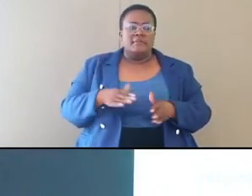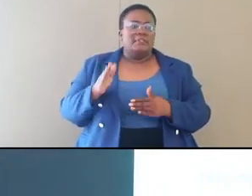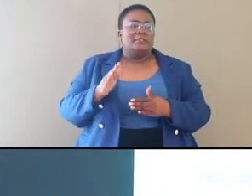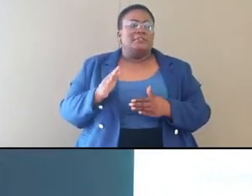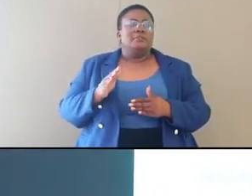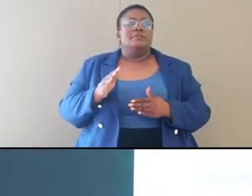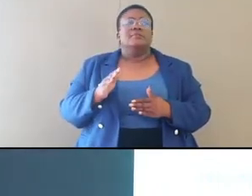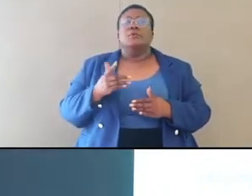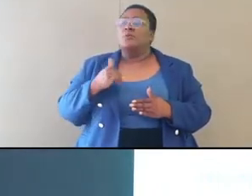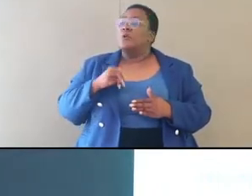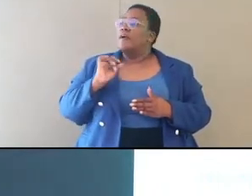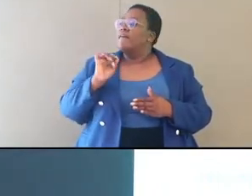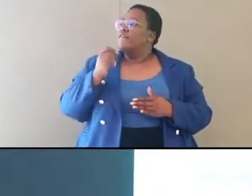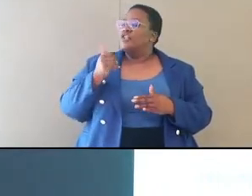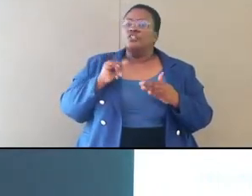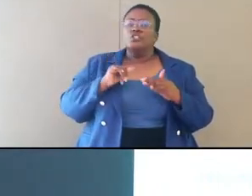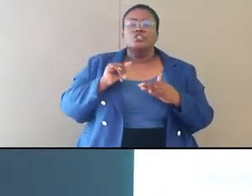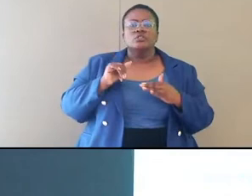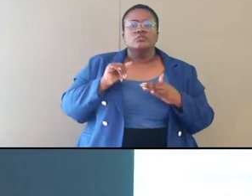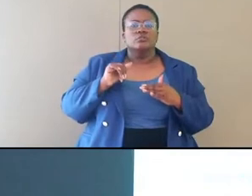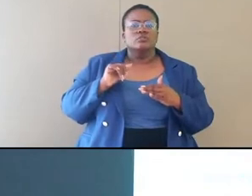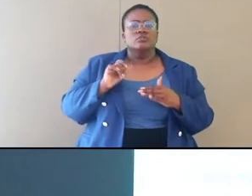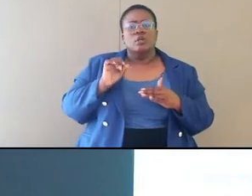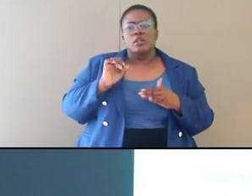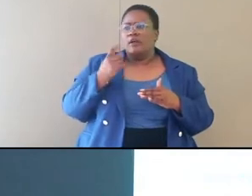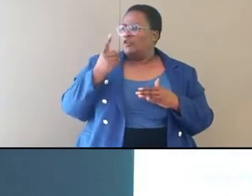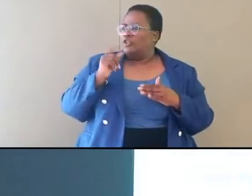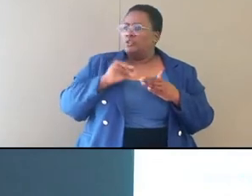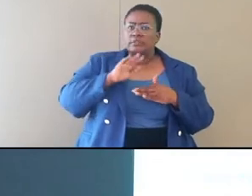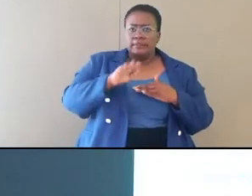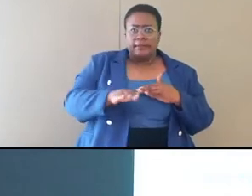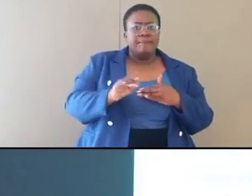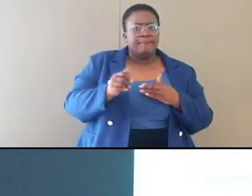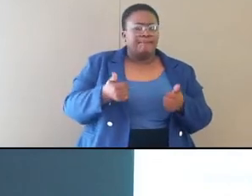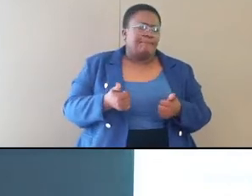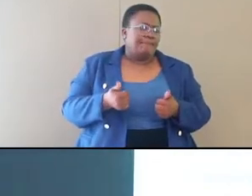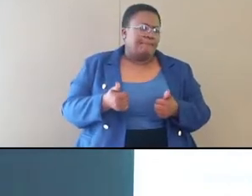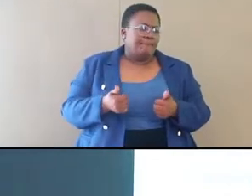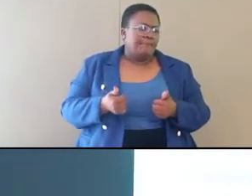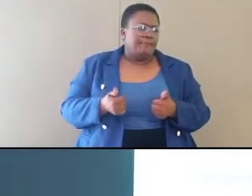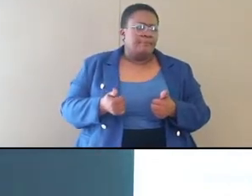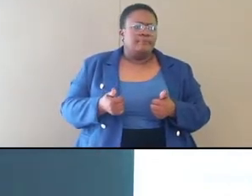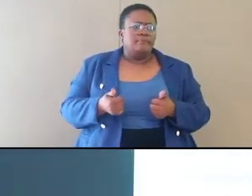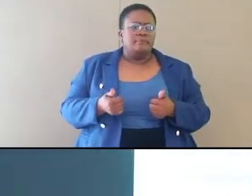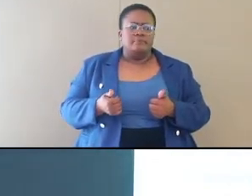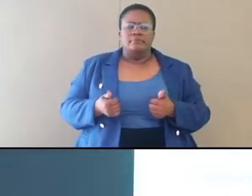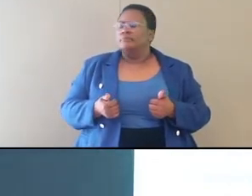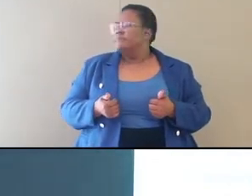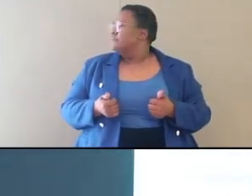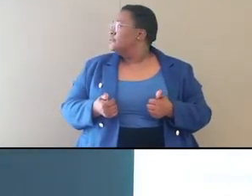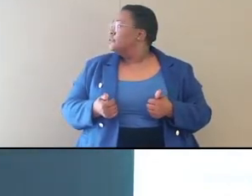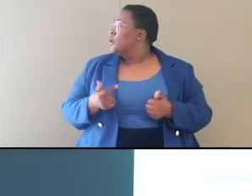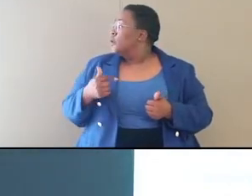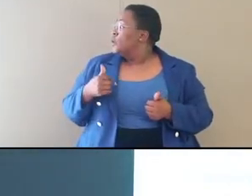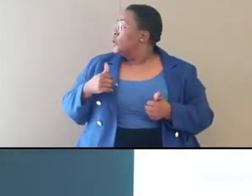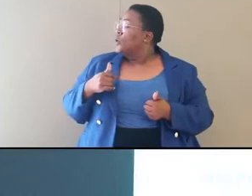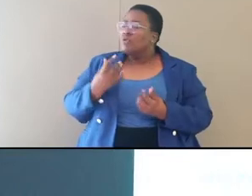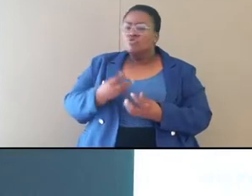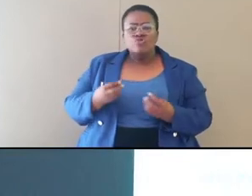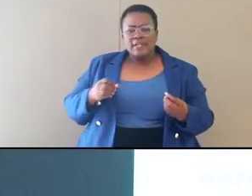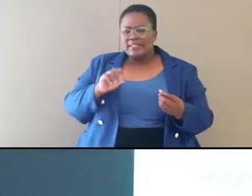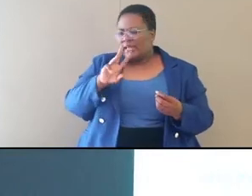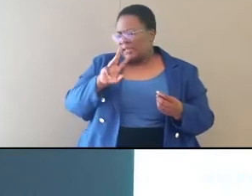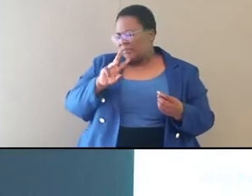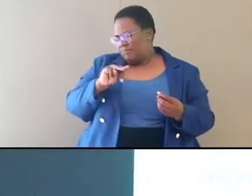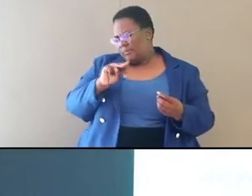good first step. And just to remind everyone, bringing the children back into the room, who are these children we're talking about? Who are these eight million